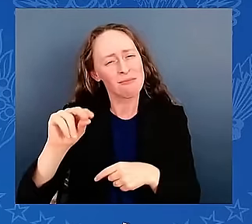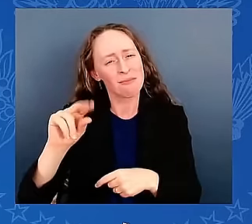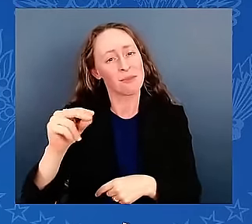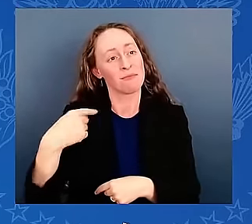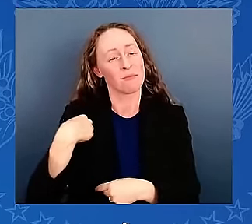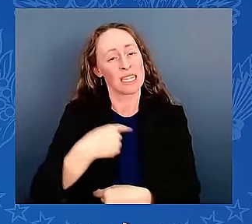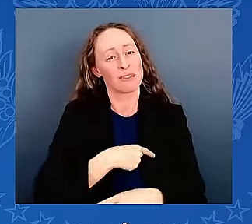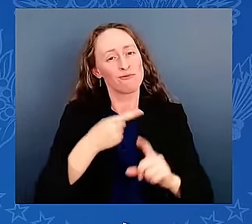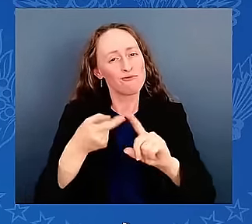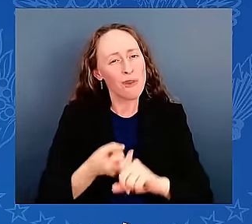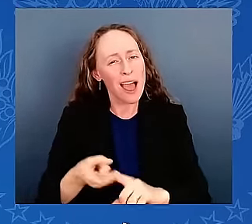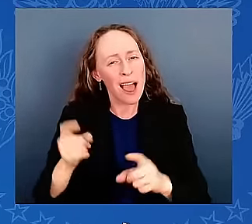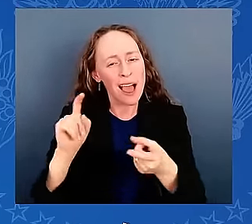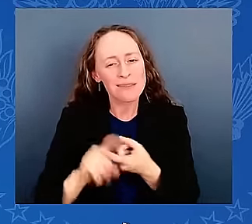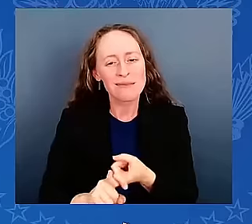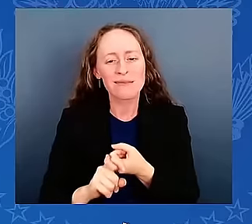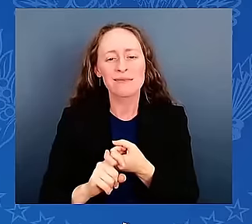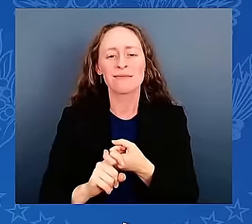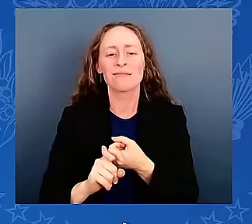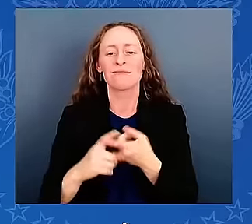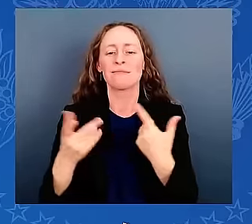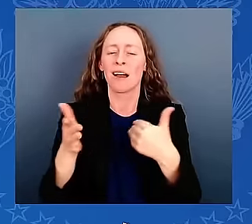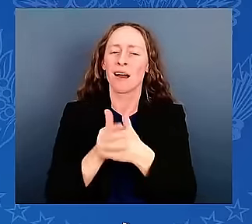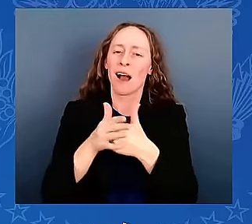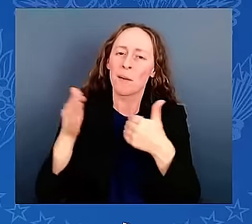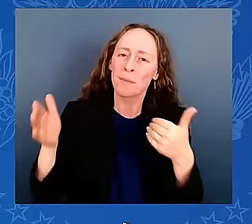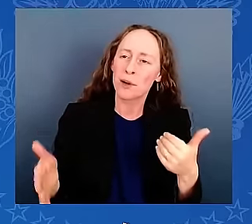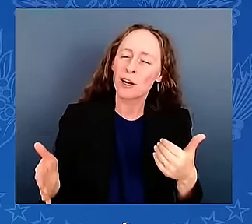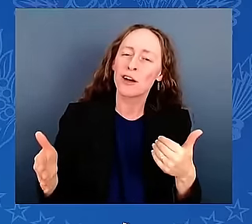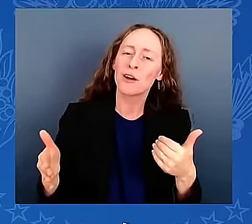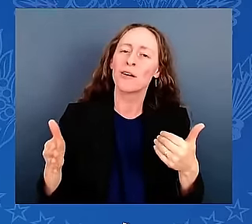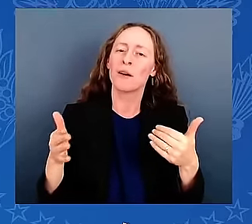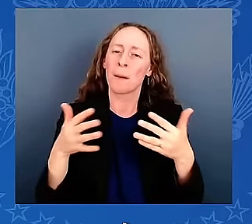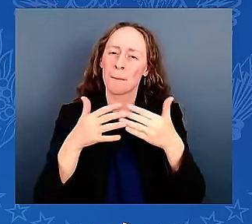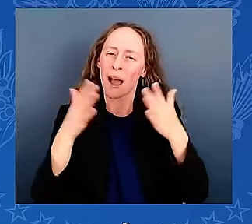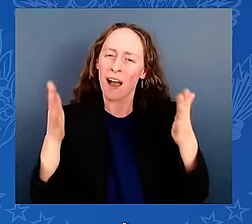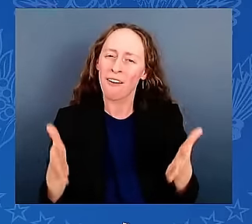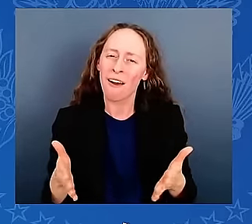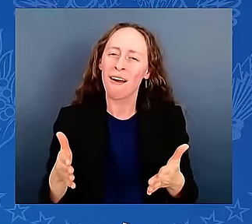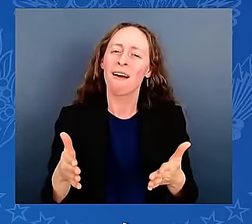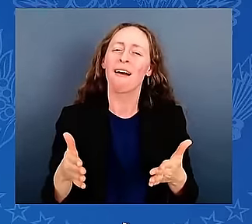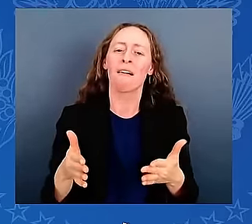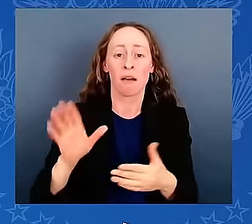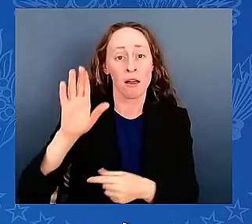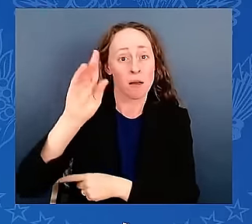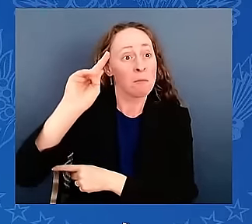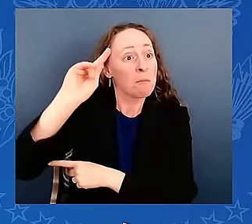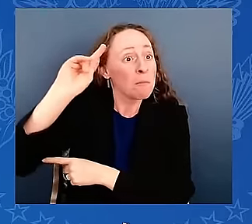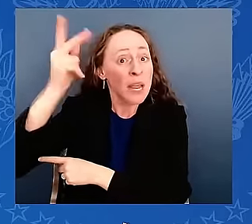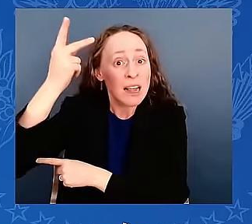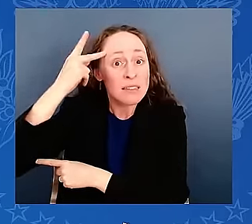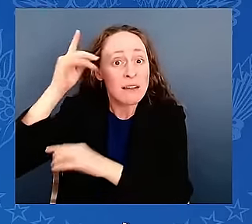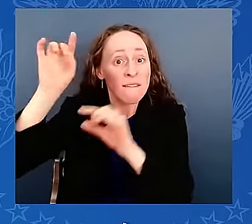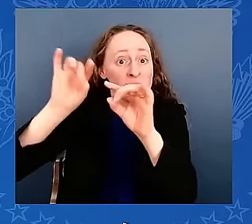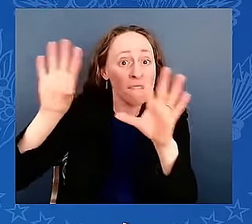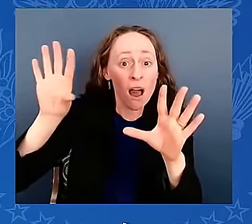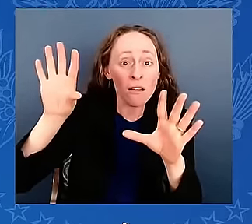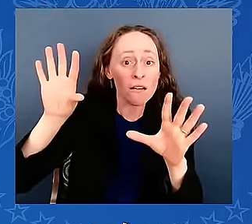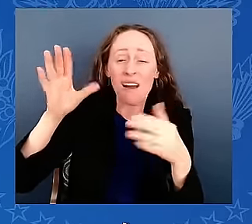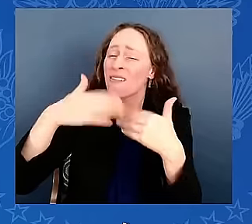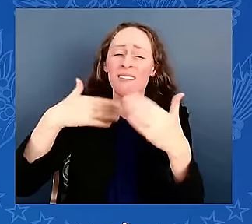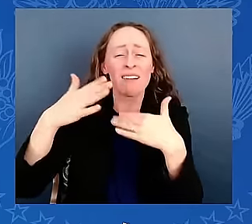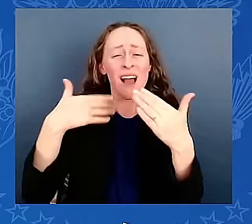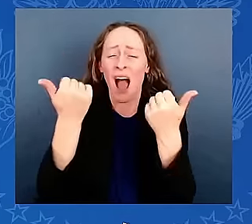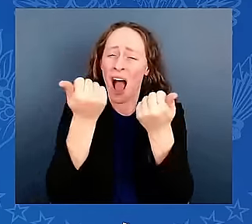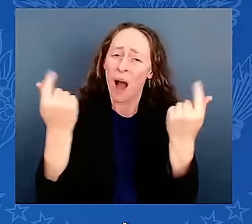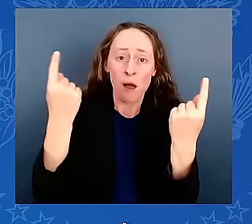and firmly reject not only political violence, but violence of any kind, period, no exceptions. We have to say with one